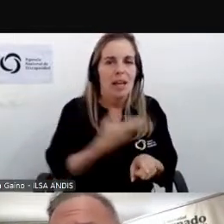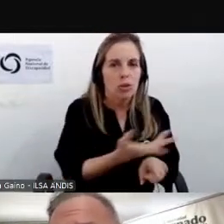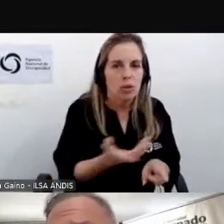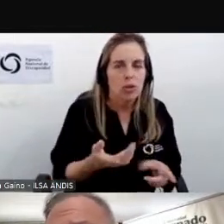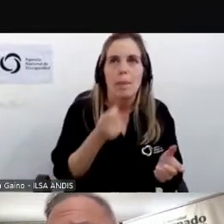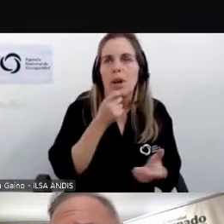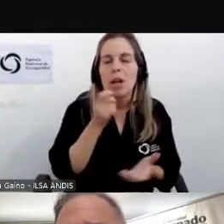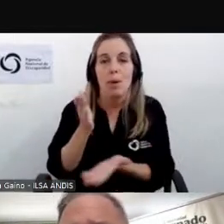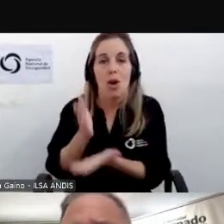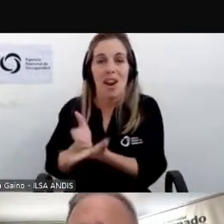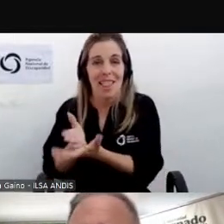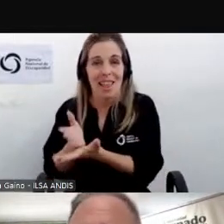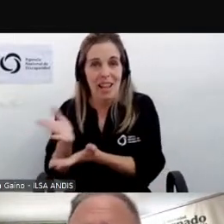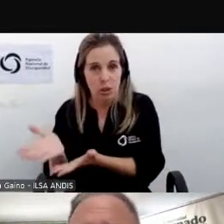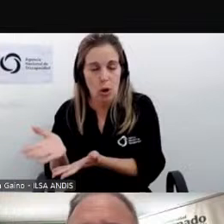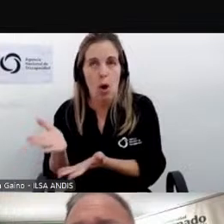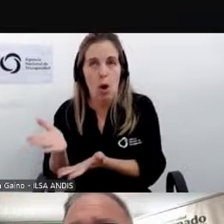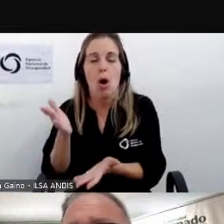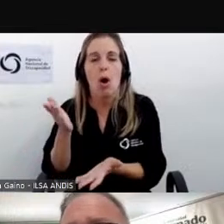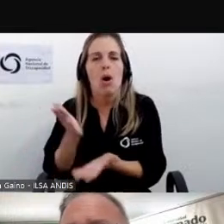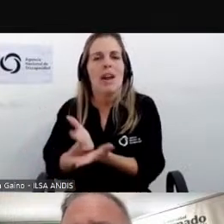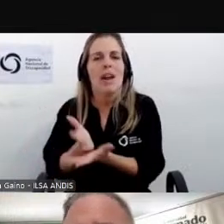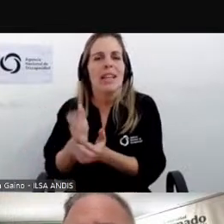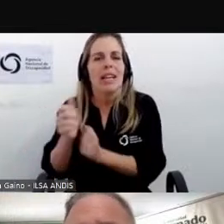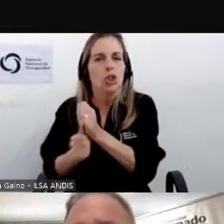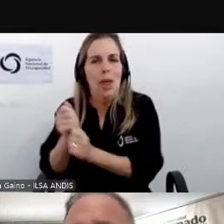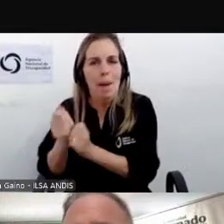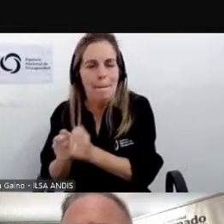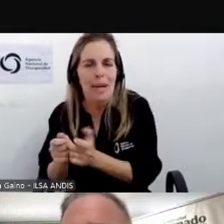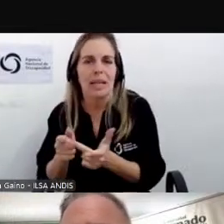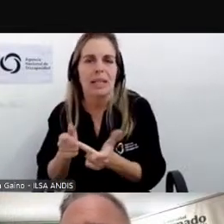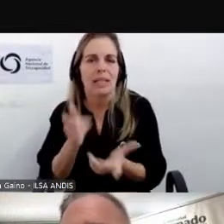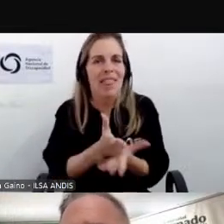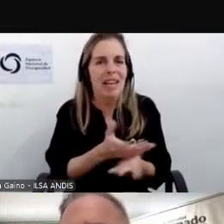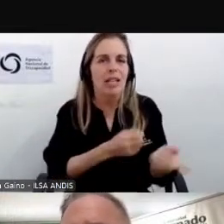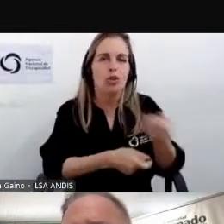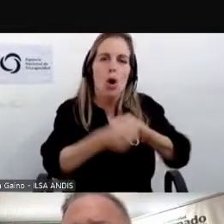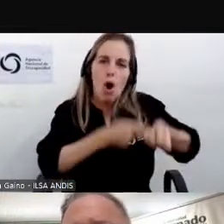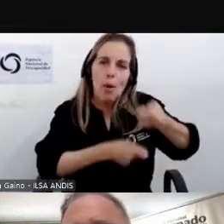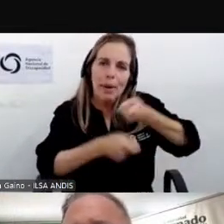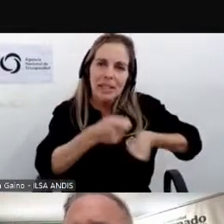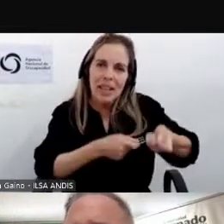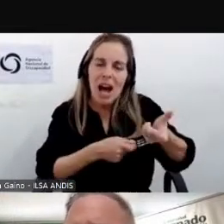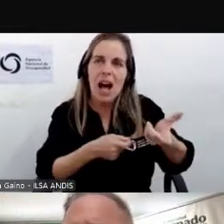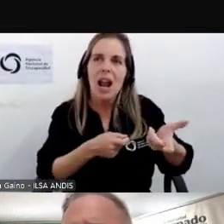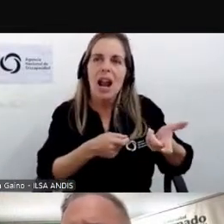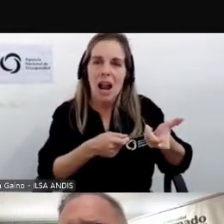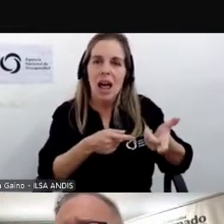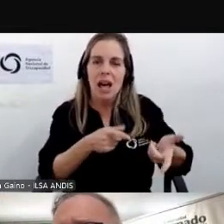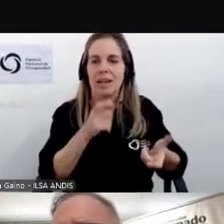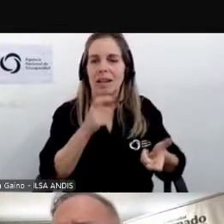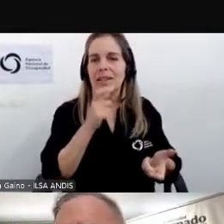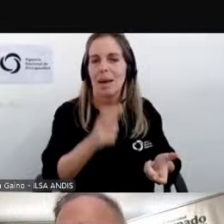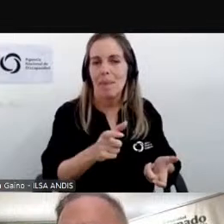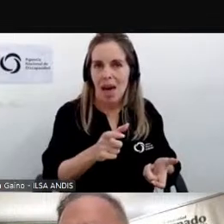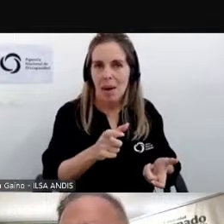in the context of social relations. For example, in corporate law or commercial law, this